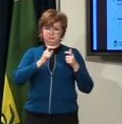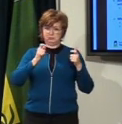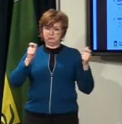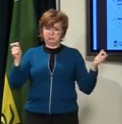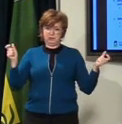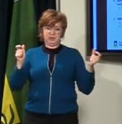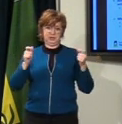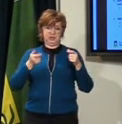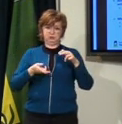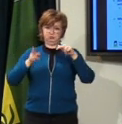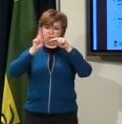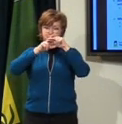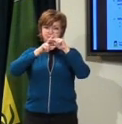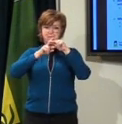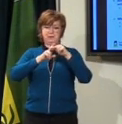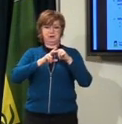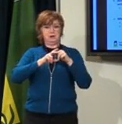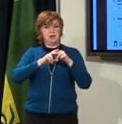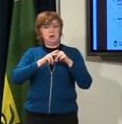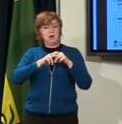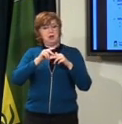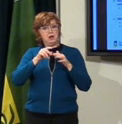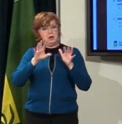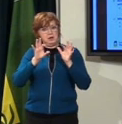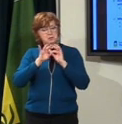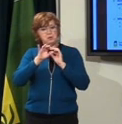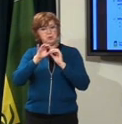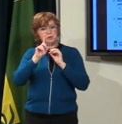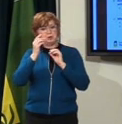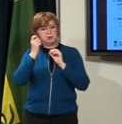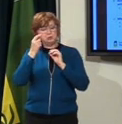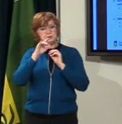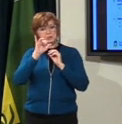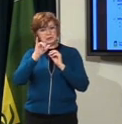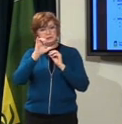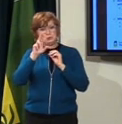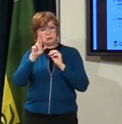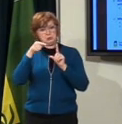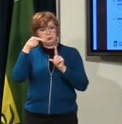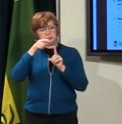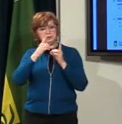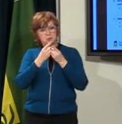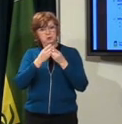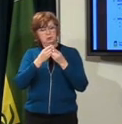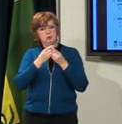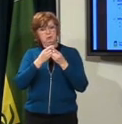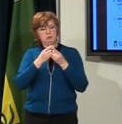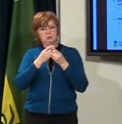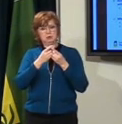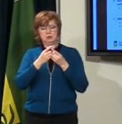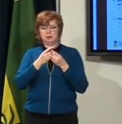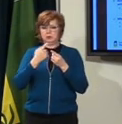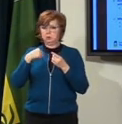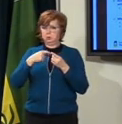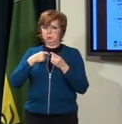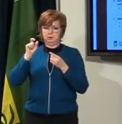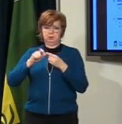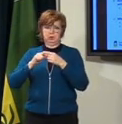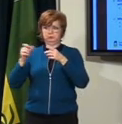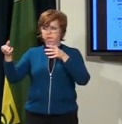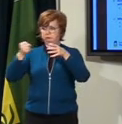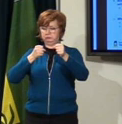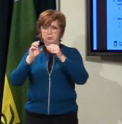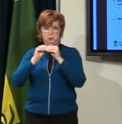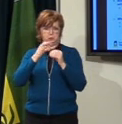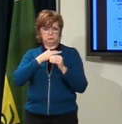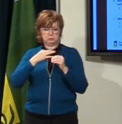requiring ICU care in our facilities. We will be surging to meet that by creating additional